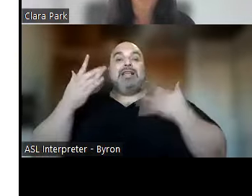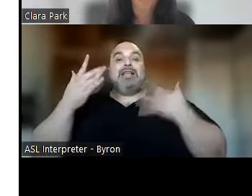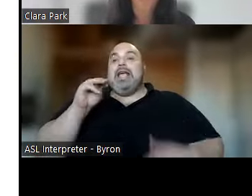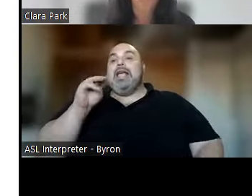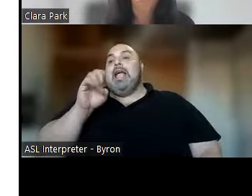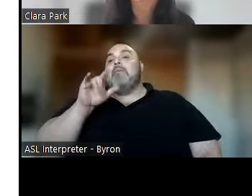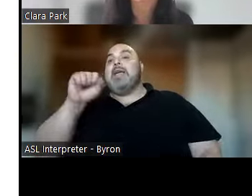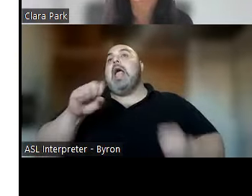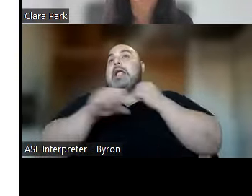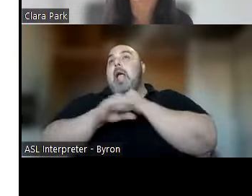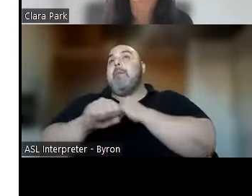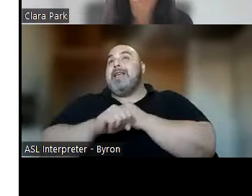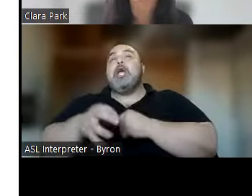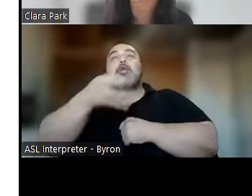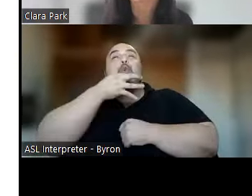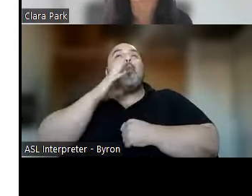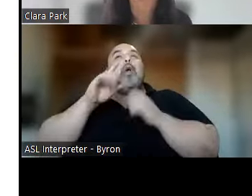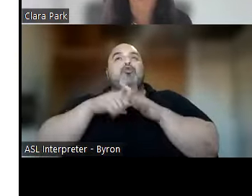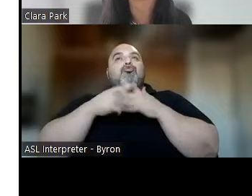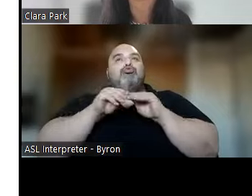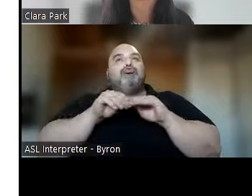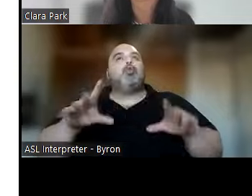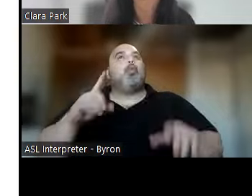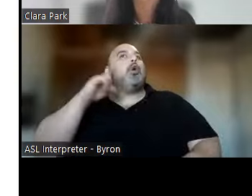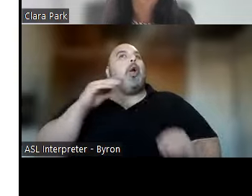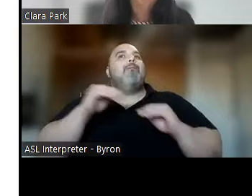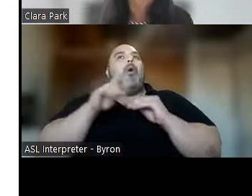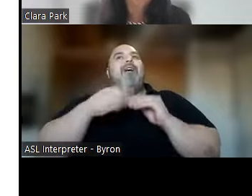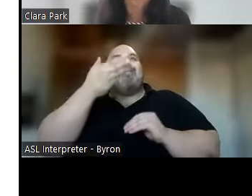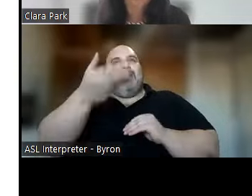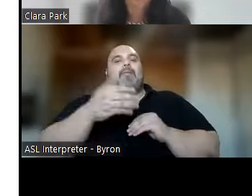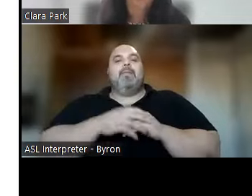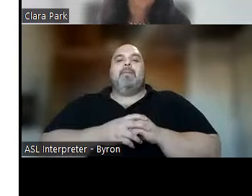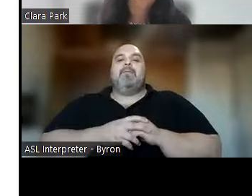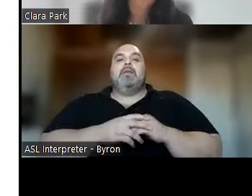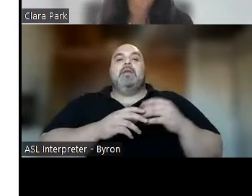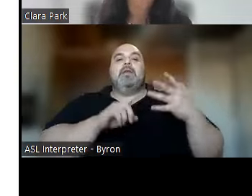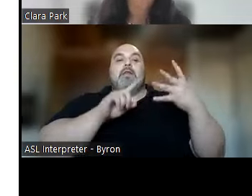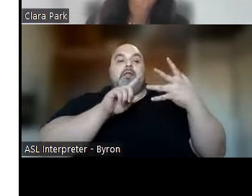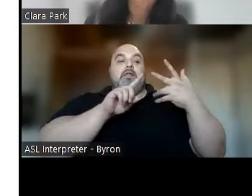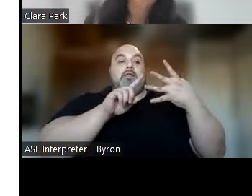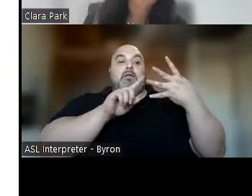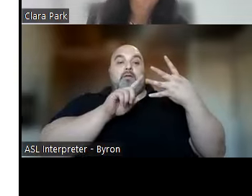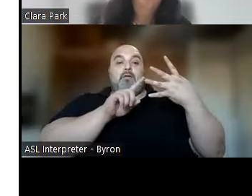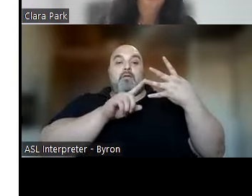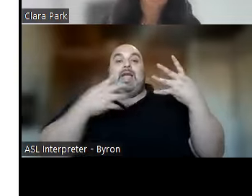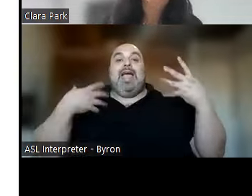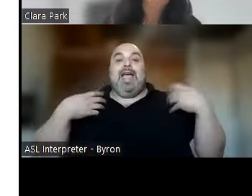going to be launching any day now. So we'll hear a little bit more about that as well. And then the third pillar is health